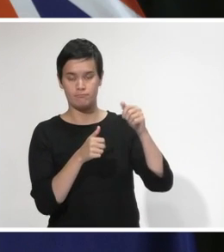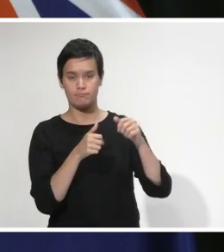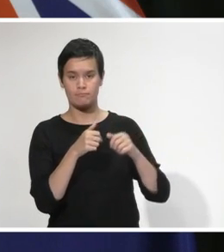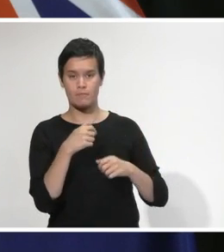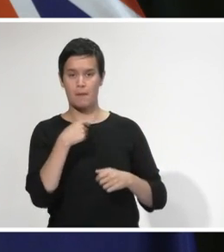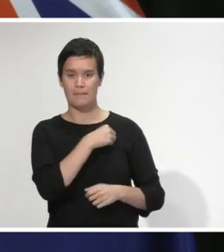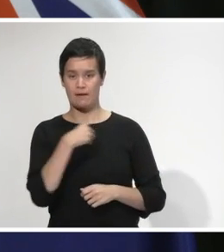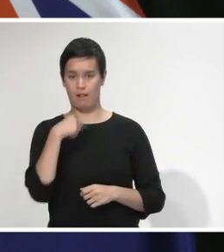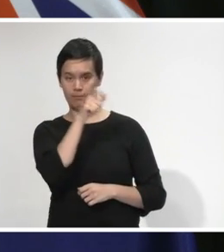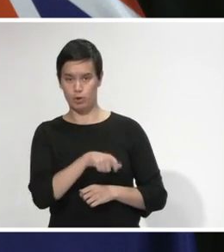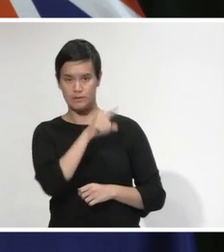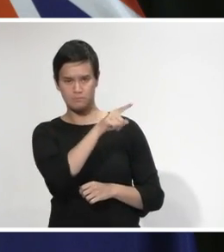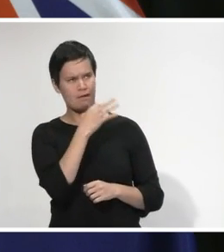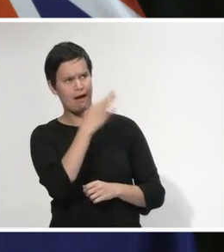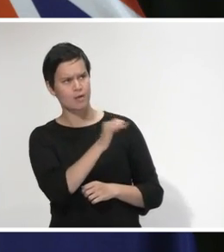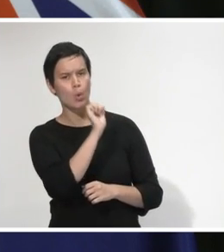to take to sentinel testing.